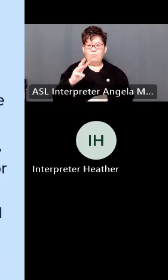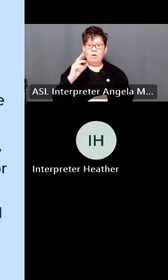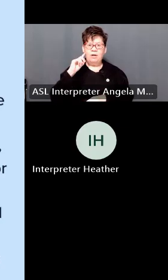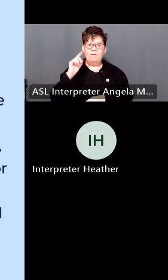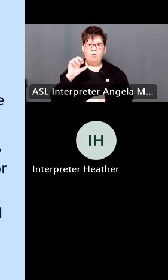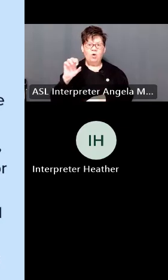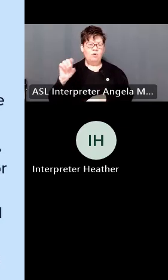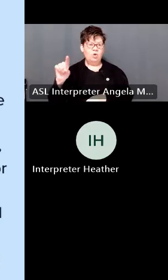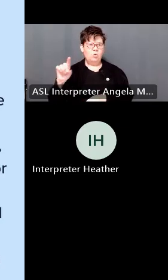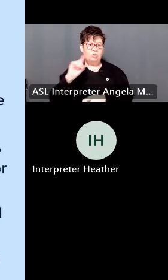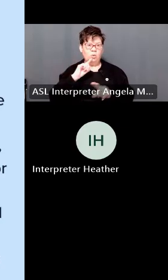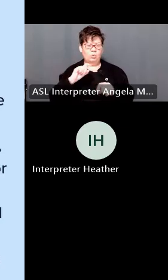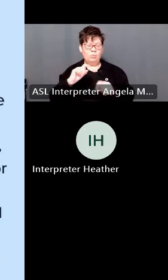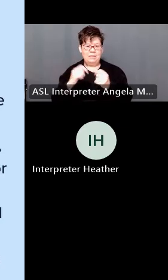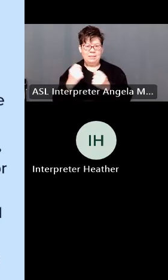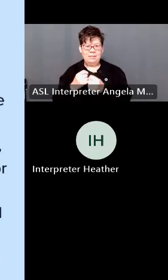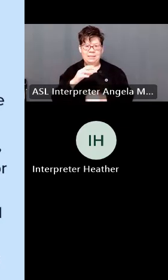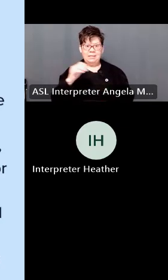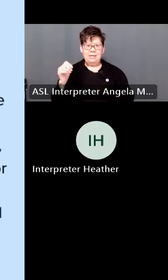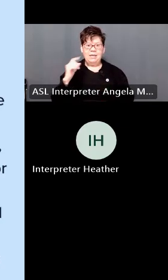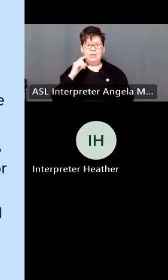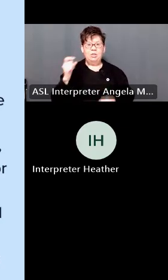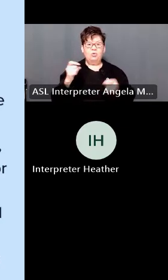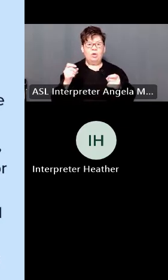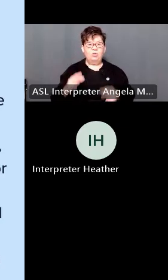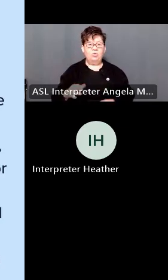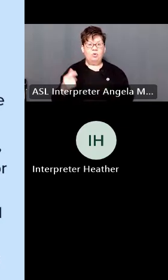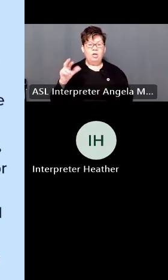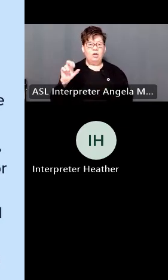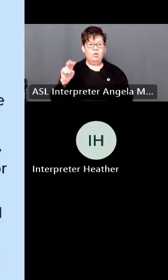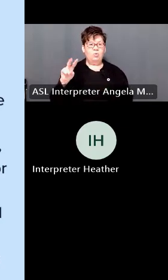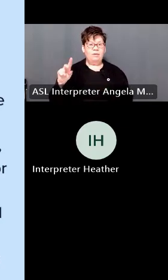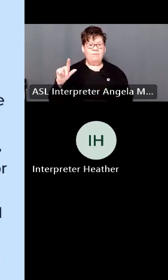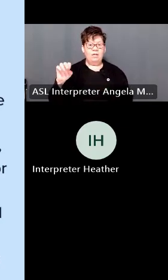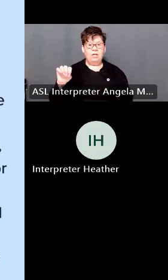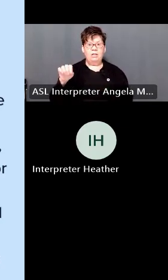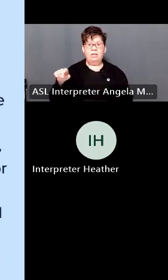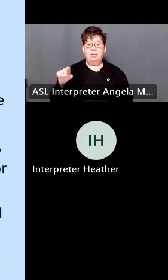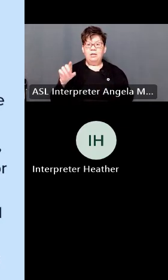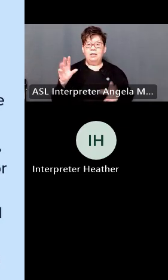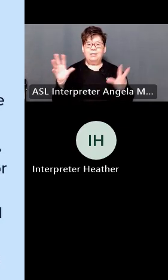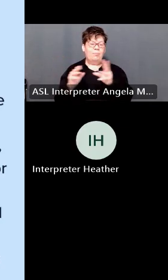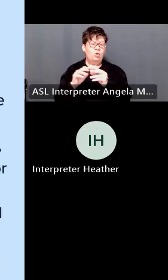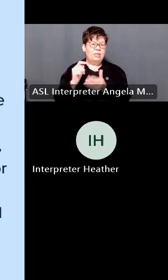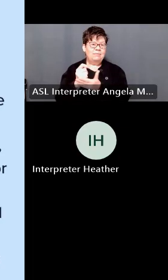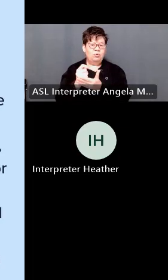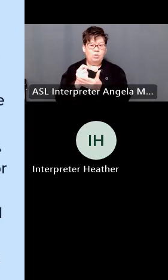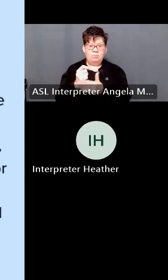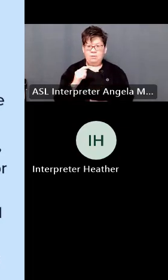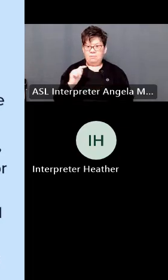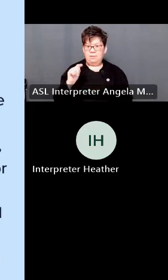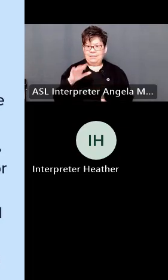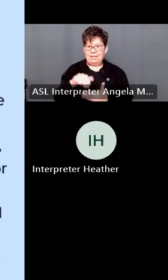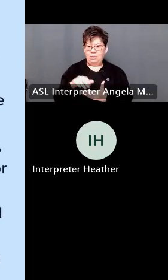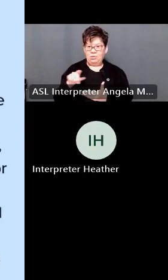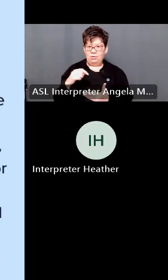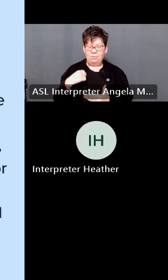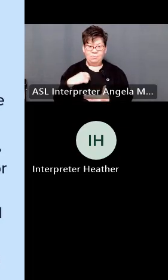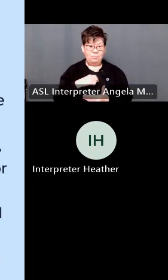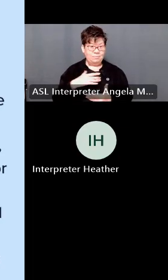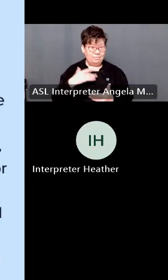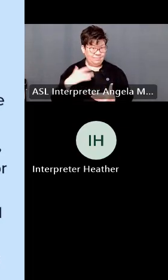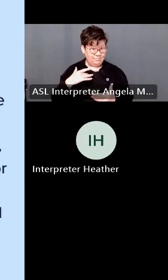Medical Director at Greenville Comprehensive Treatment Center and Opioid Treatment Program. We are super grateful that Dr. Shukla is here